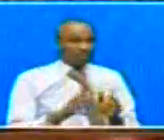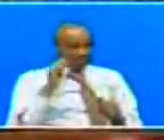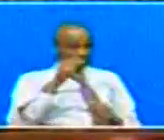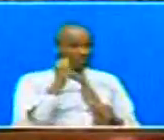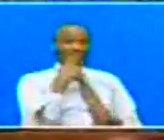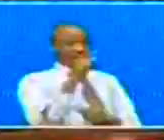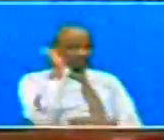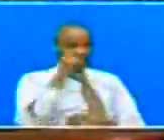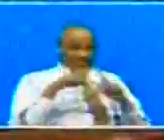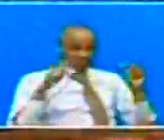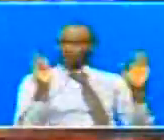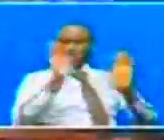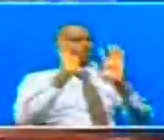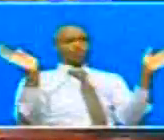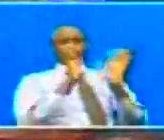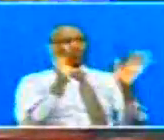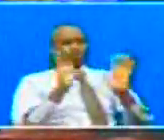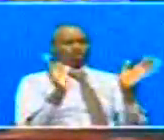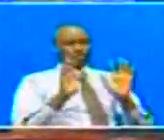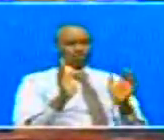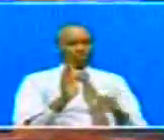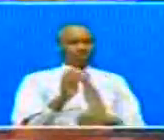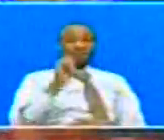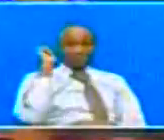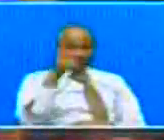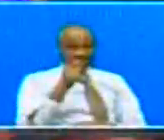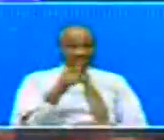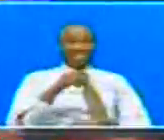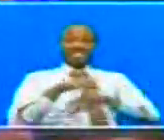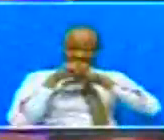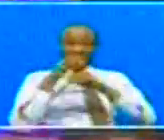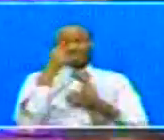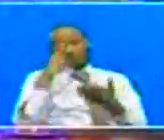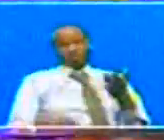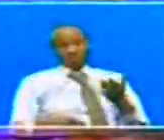message? No. He's not listening, man. Your Excellency, the President, the English have a saying